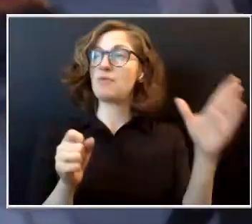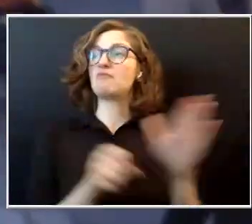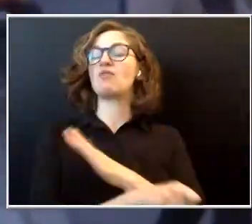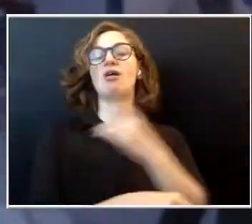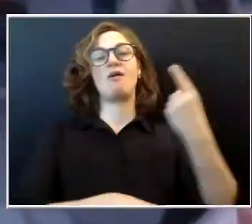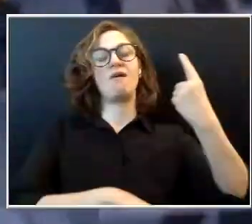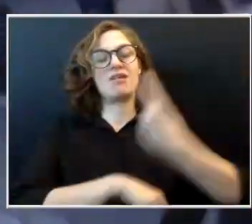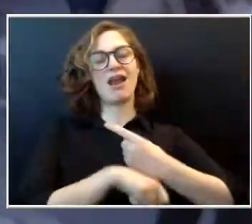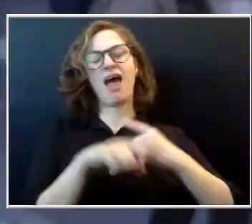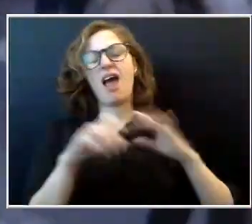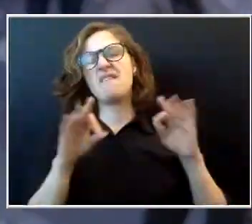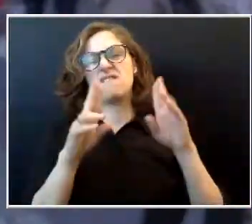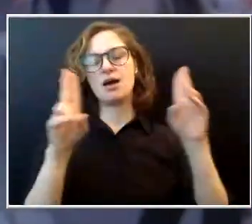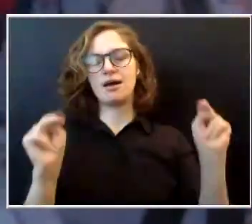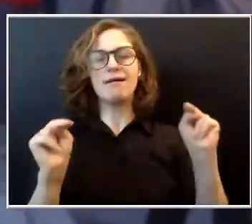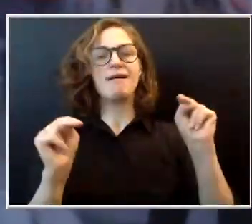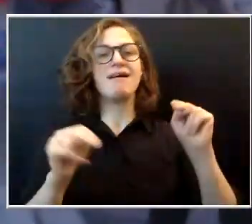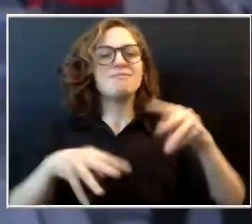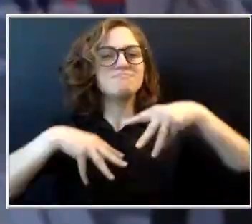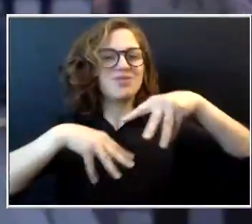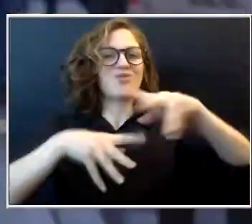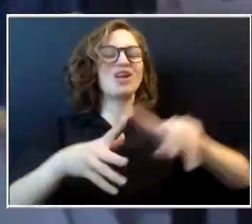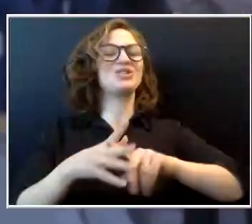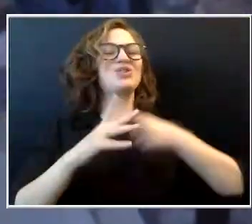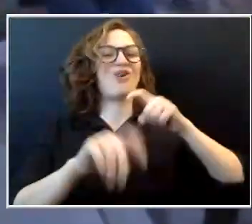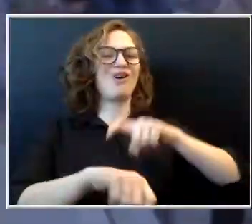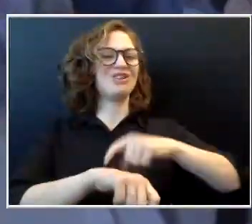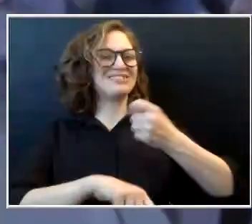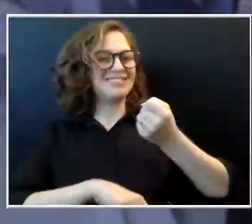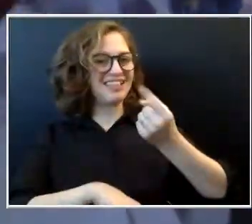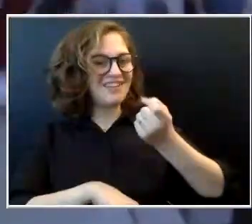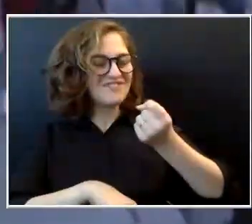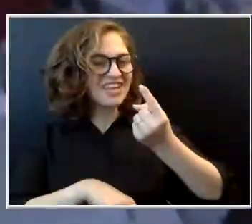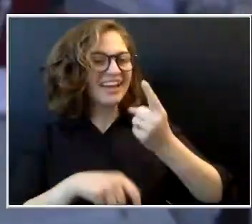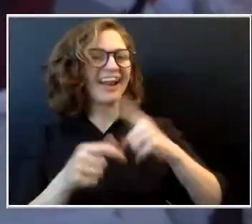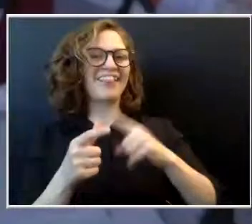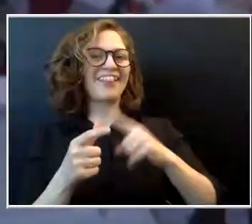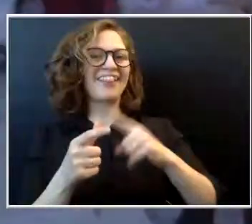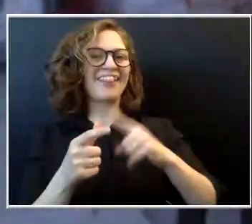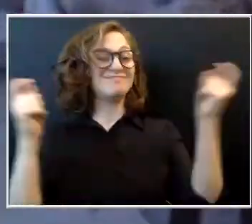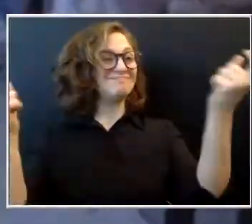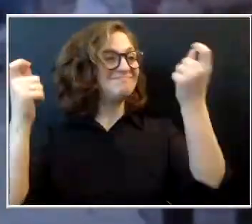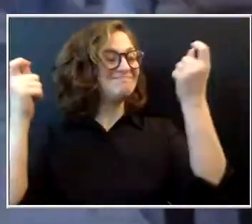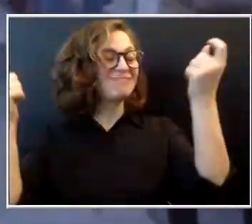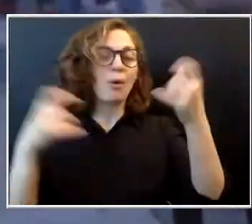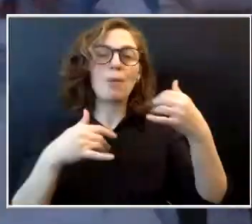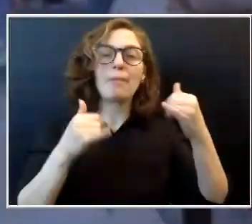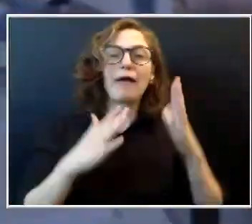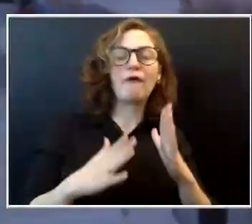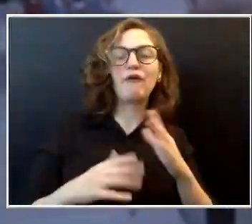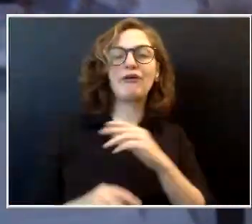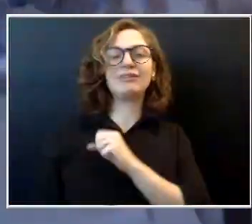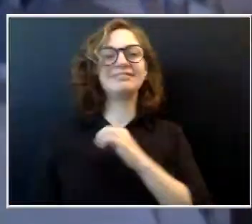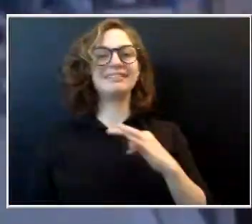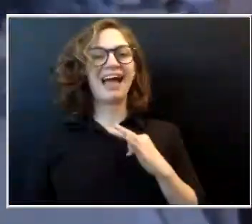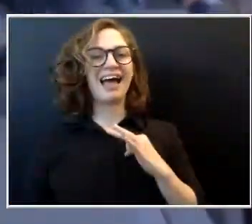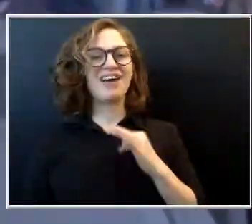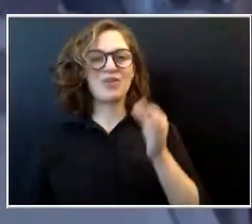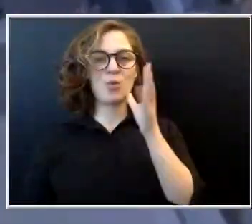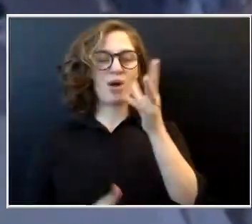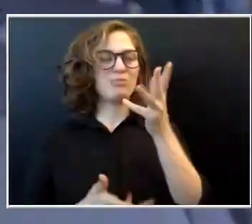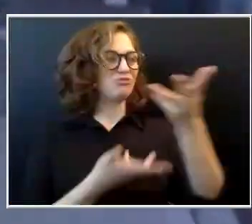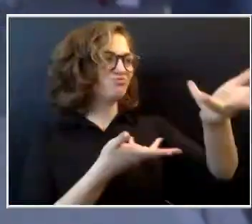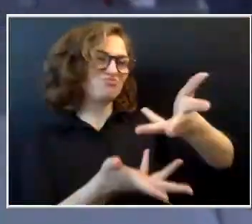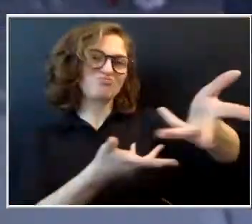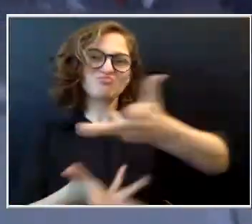11, and then the celebration here behind, where players and staff and others will be talking to the crowd. And